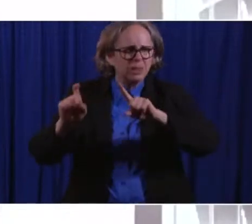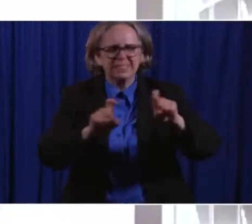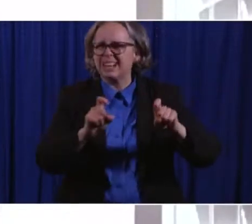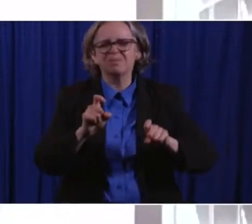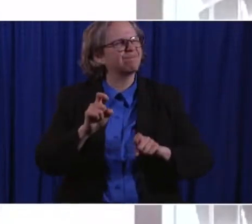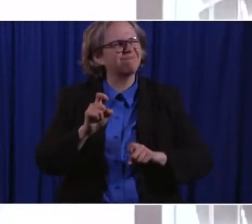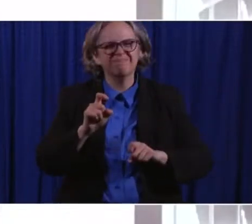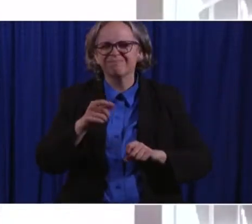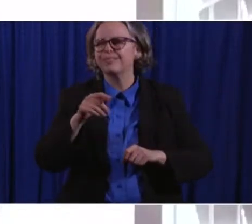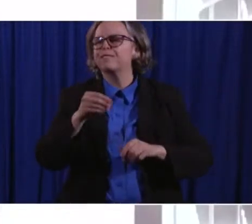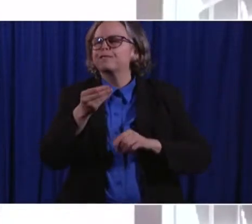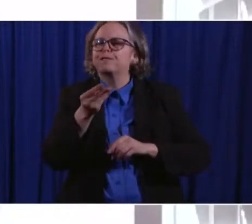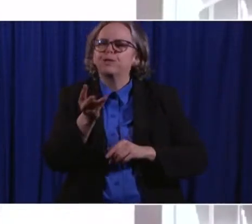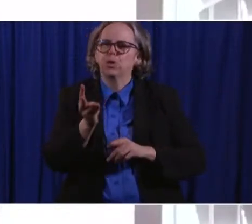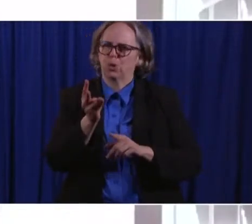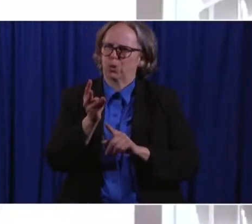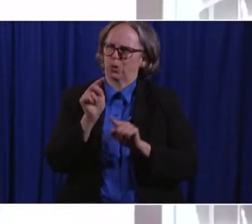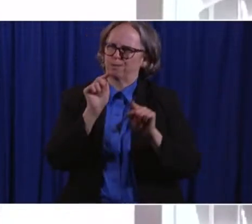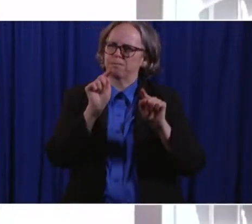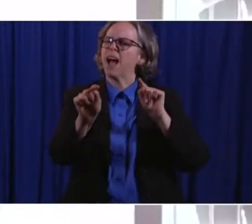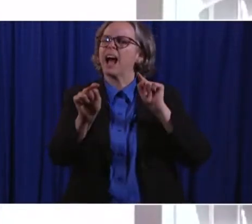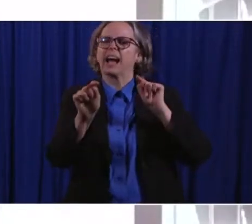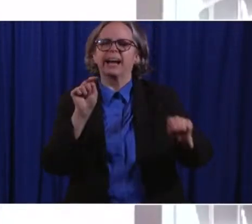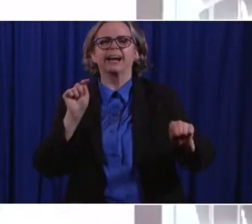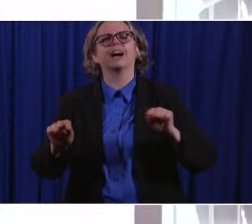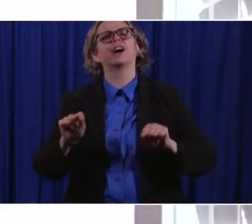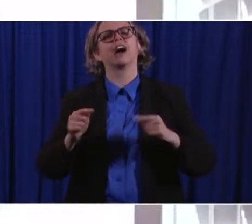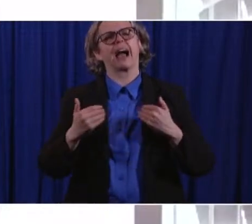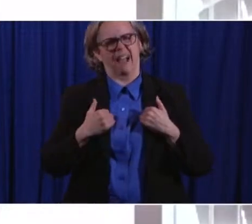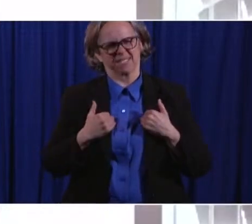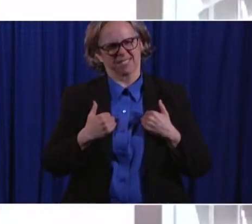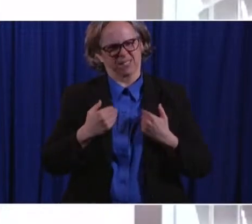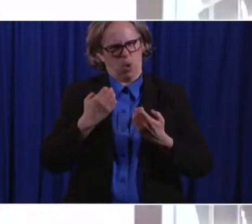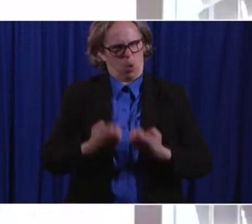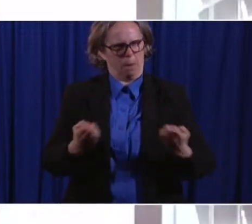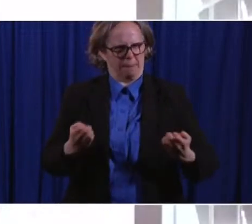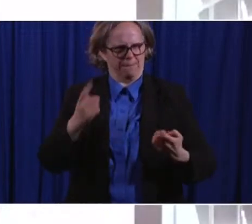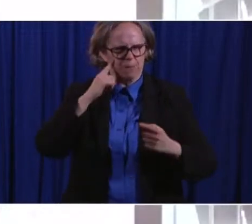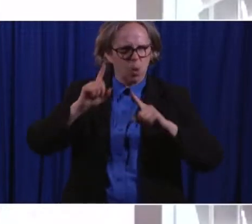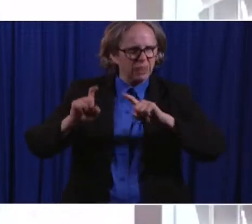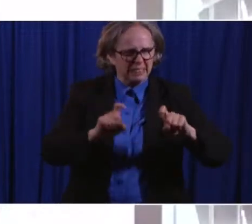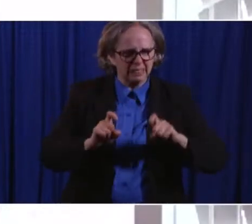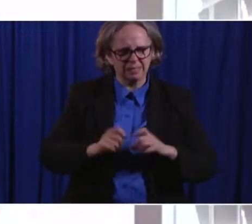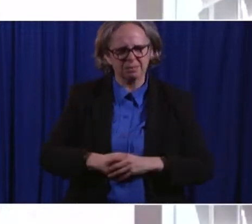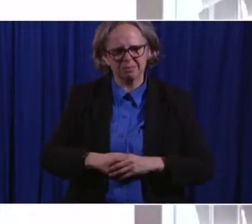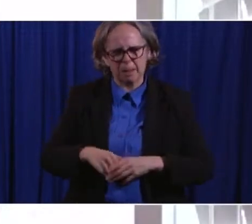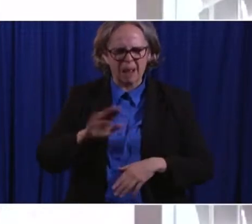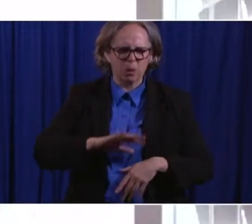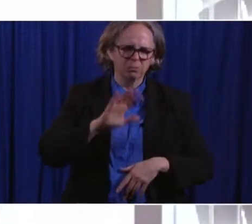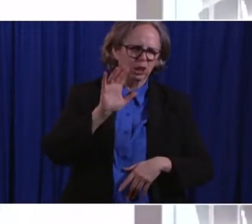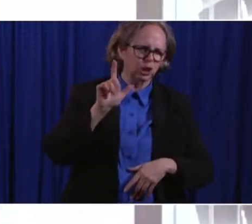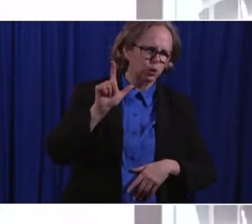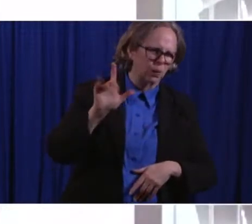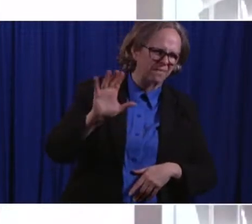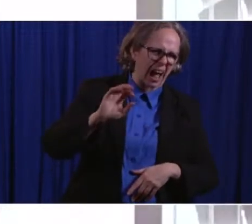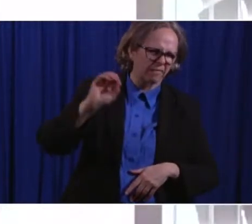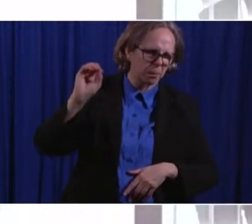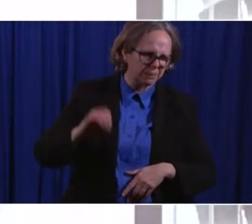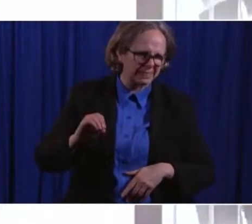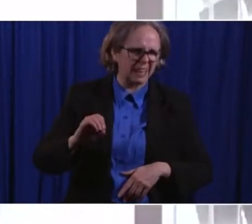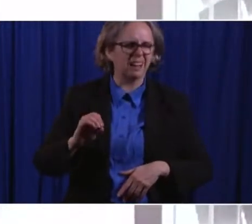testing somewhere in the neighborhood in the state of 1/4 to 1/3 of all the